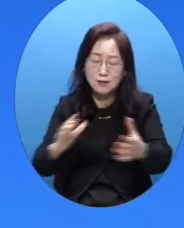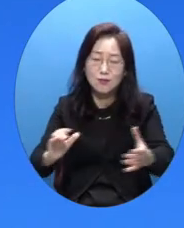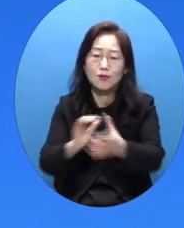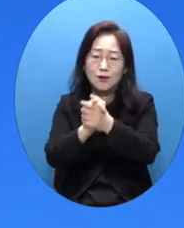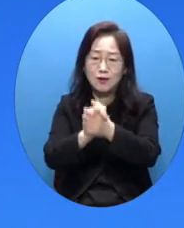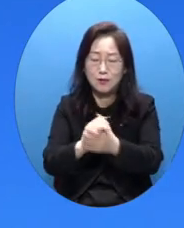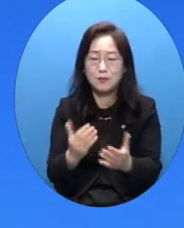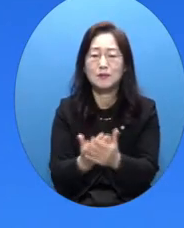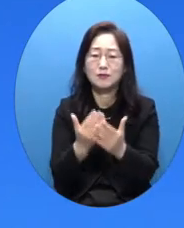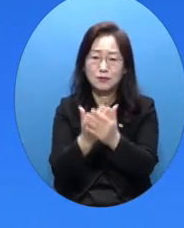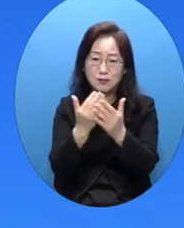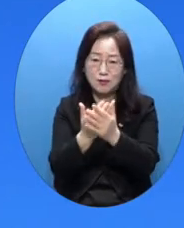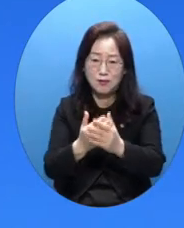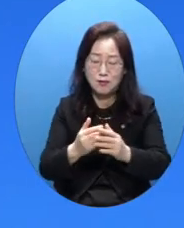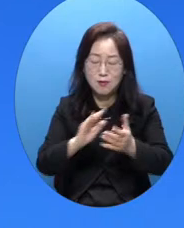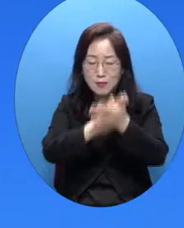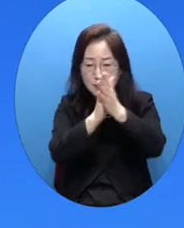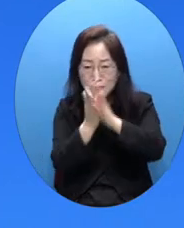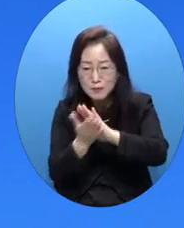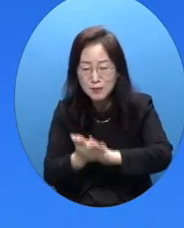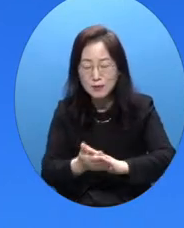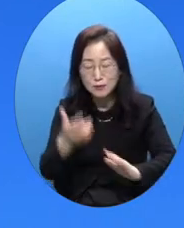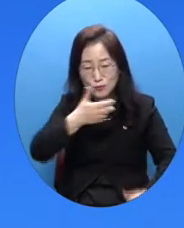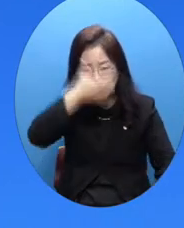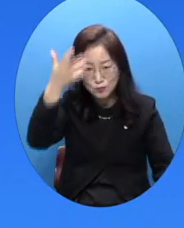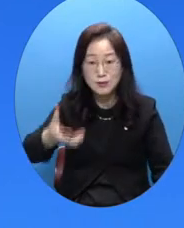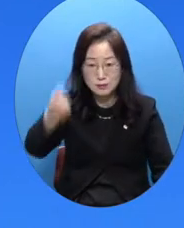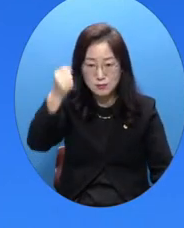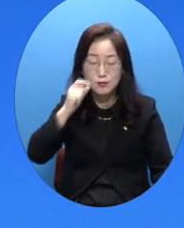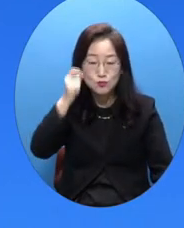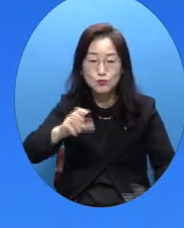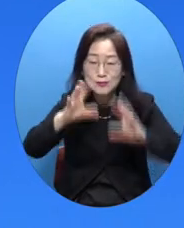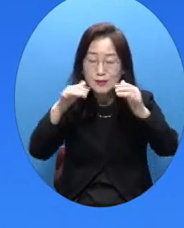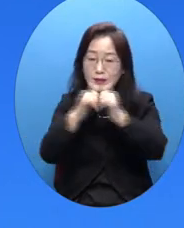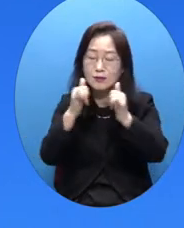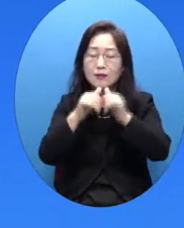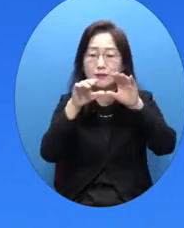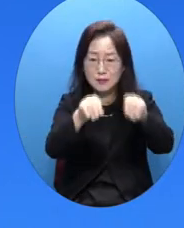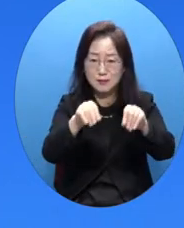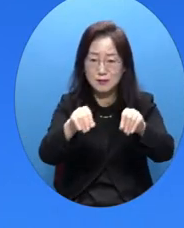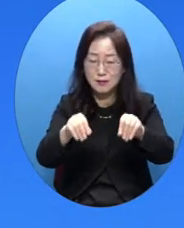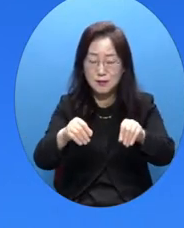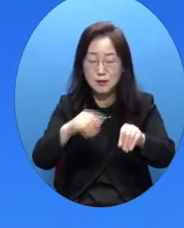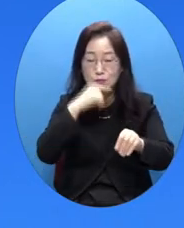the Republic of Korea must dream